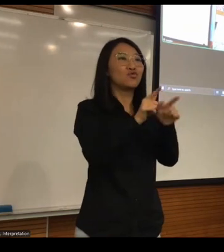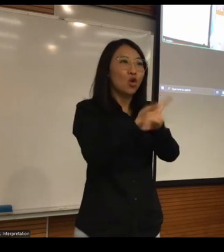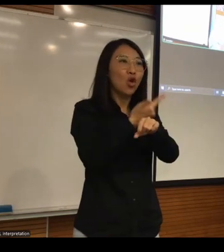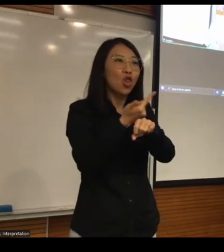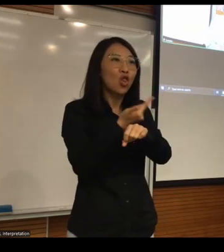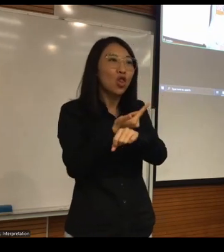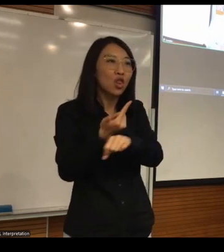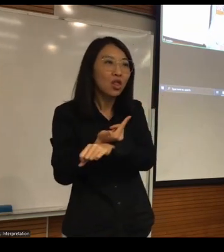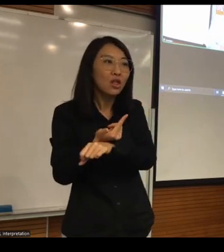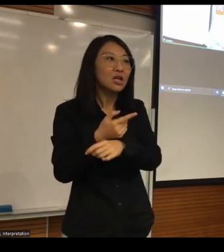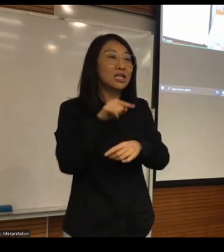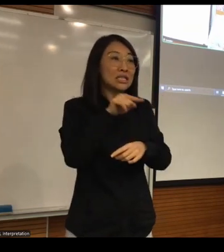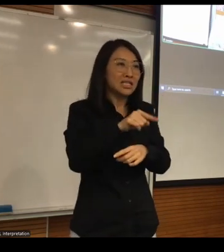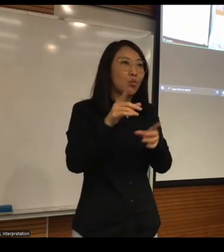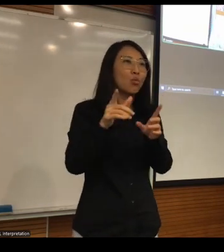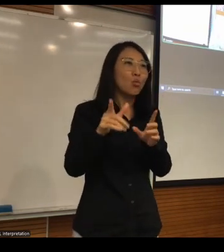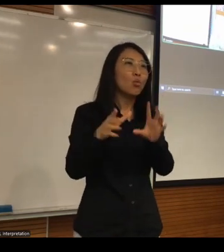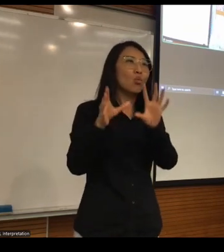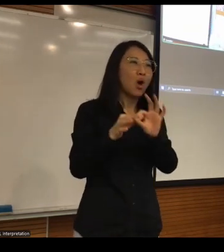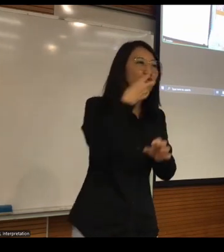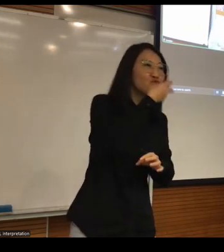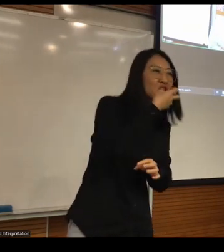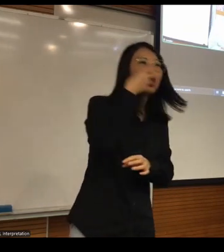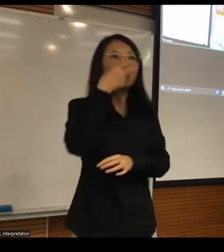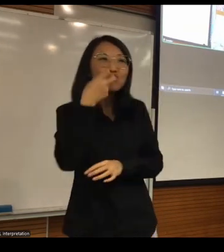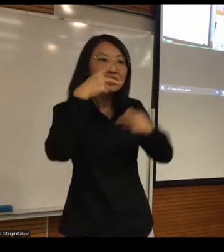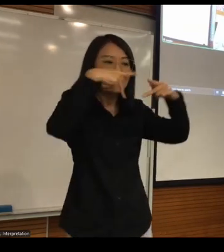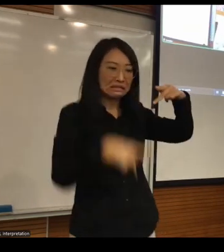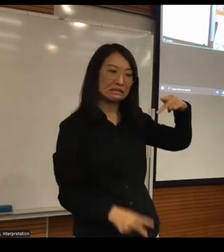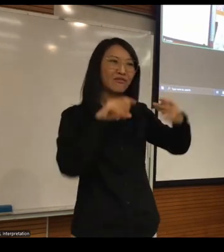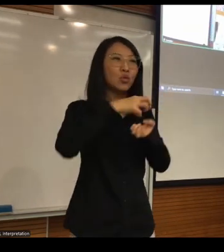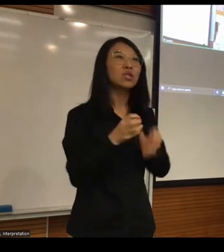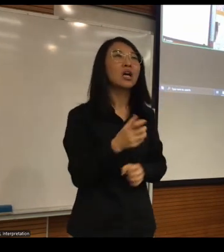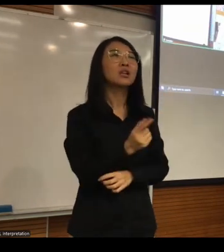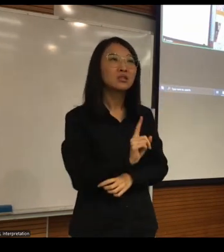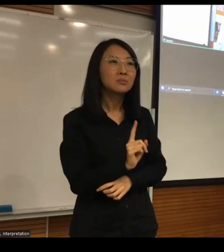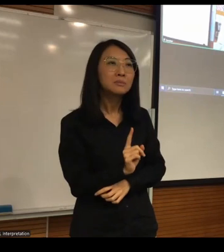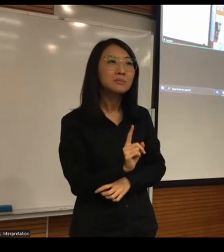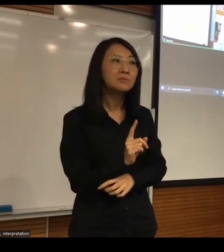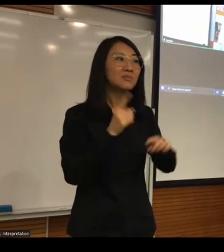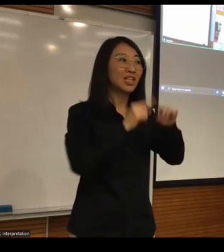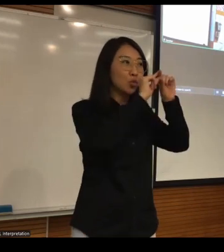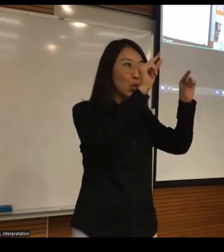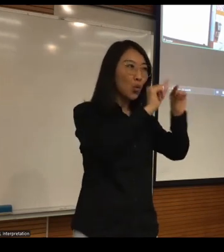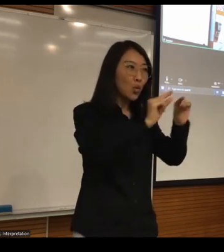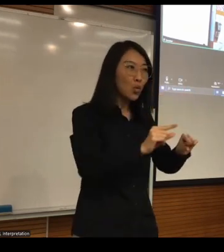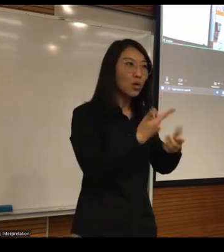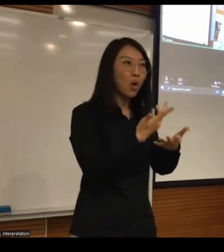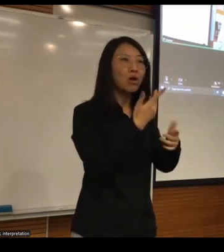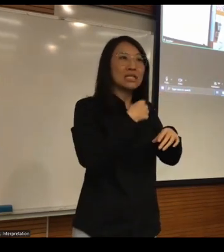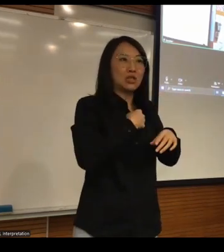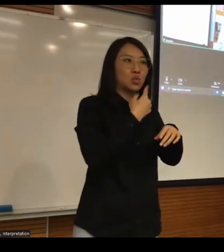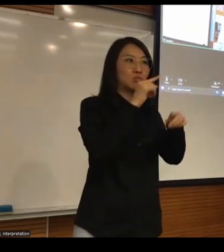distance. Dependency distance is an indication of syntactic complexity. And to me, it's actually